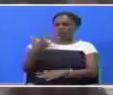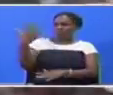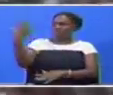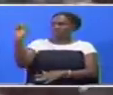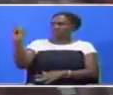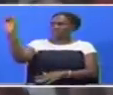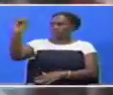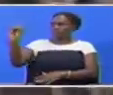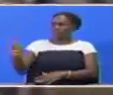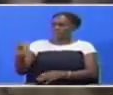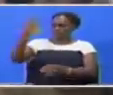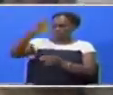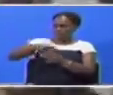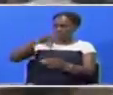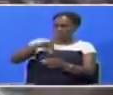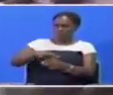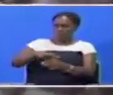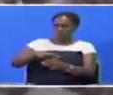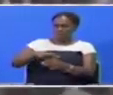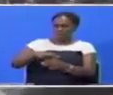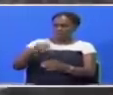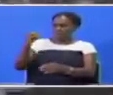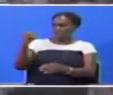of the votes cast by a meager